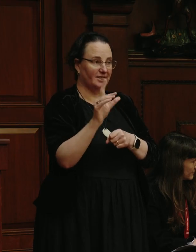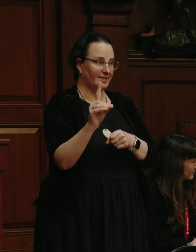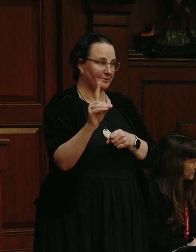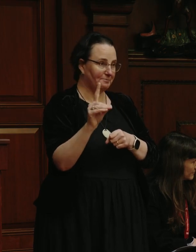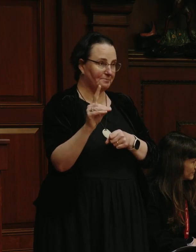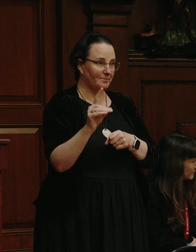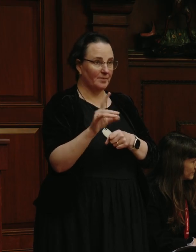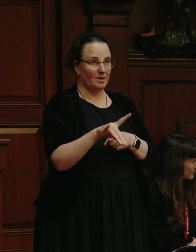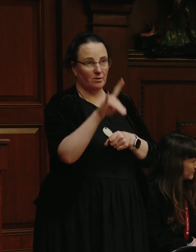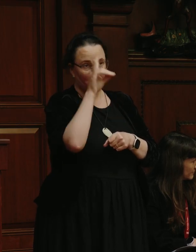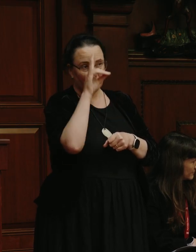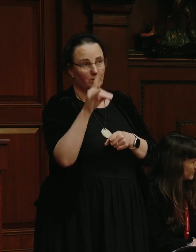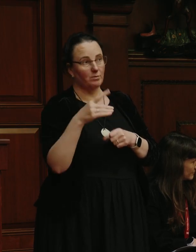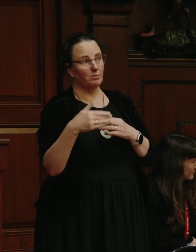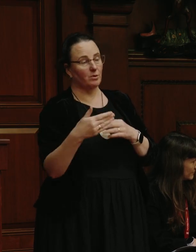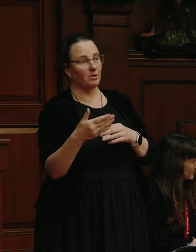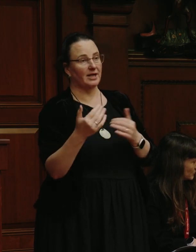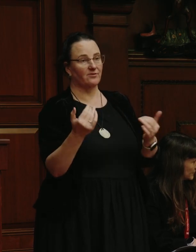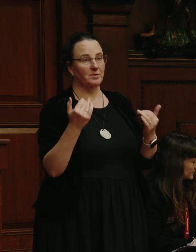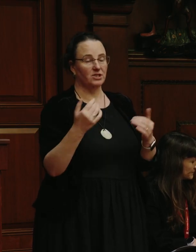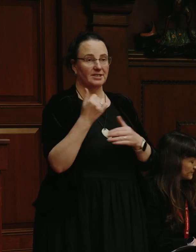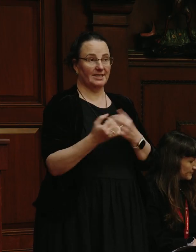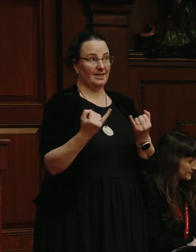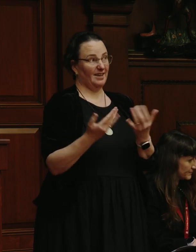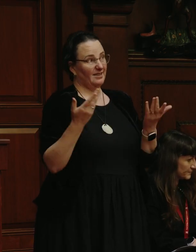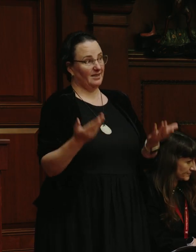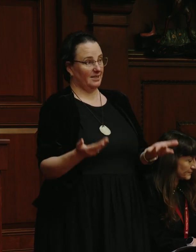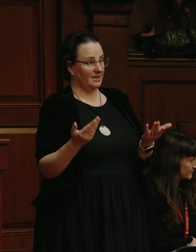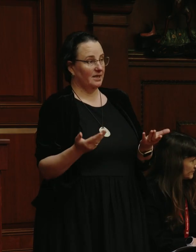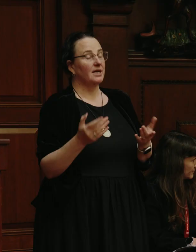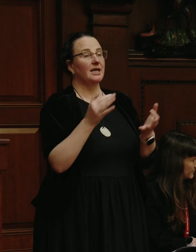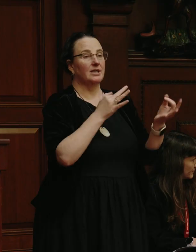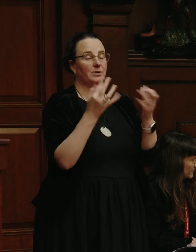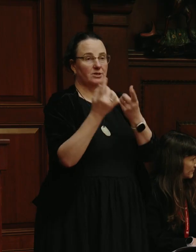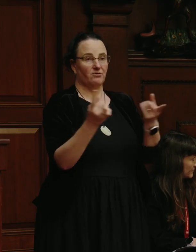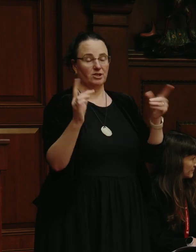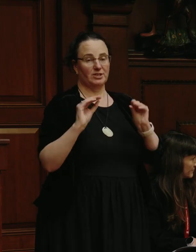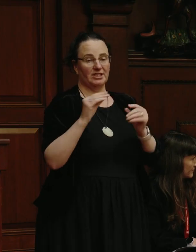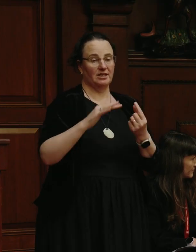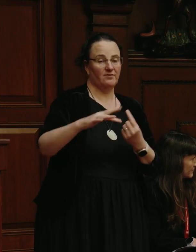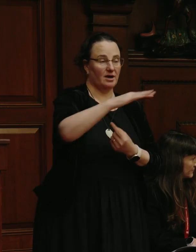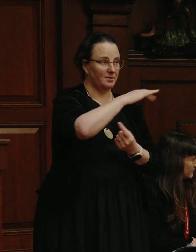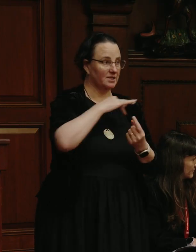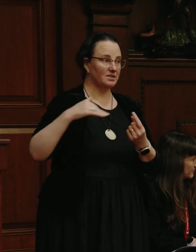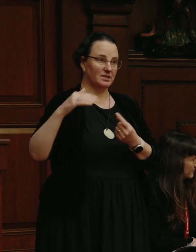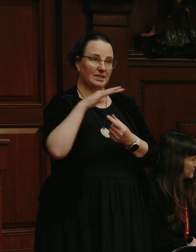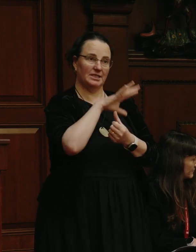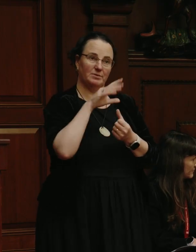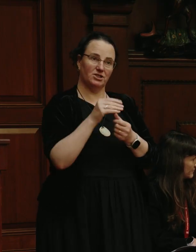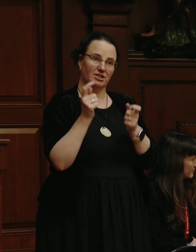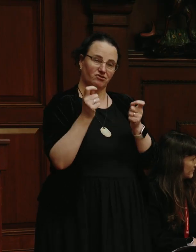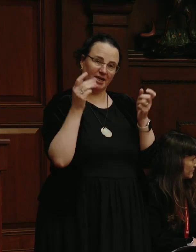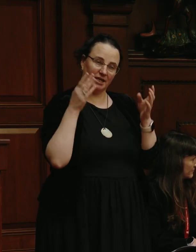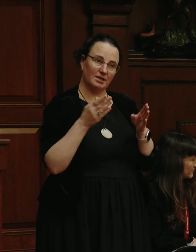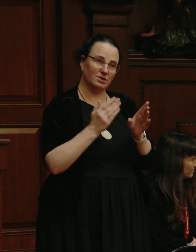events like this happen more, that maybe certainly in the postgraduate teaching environment, amongst specialist training, it increases as